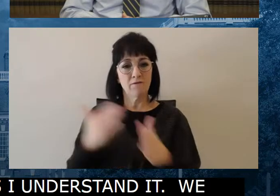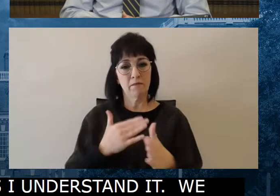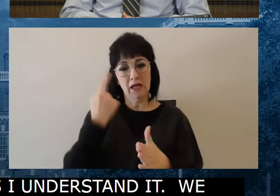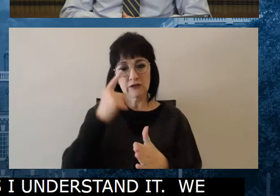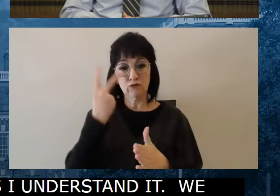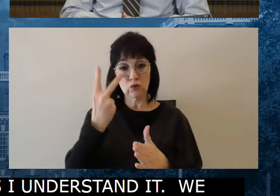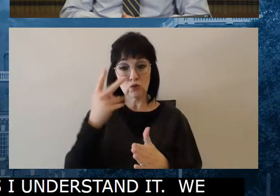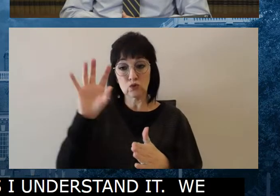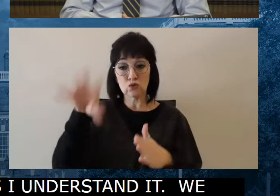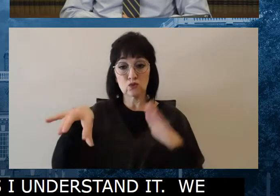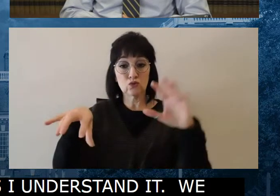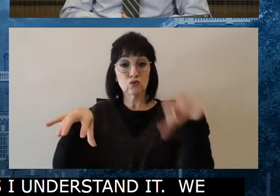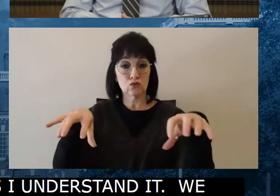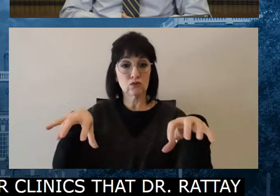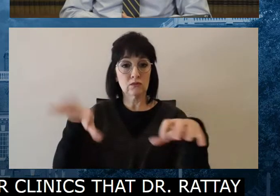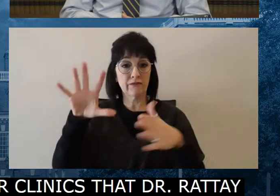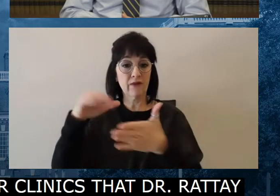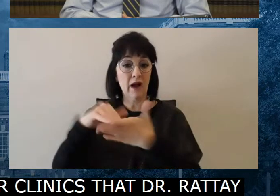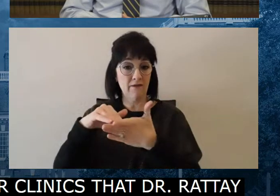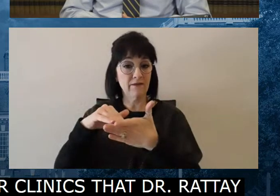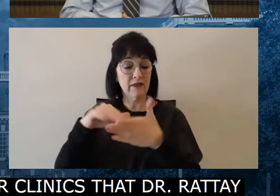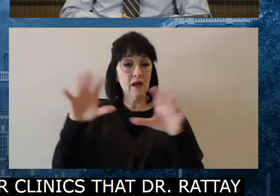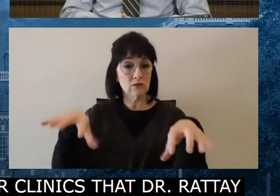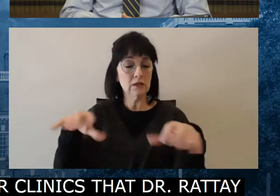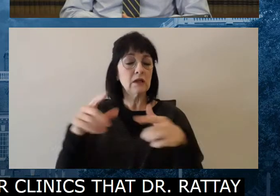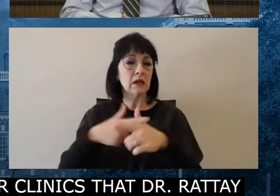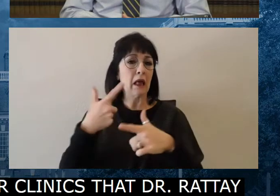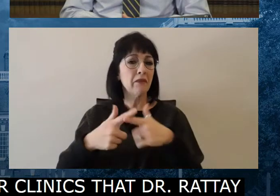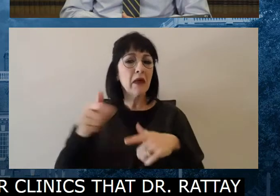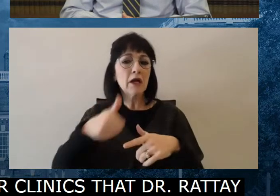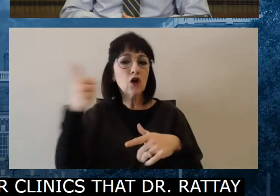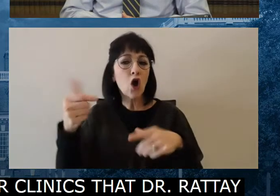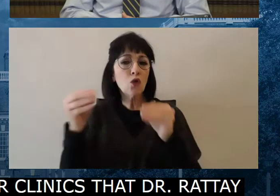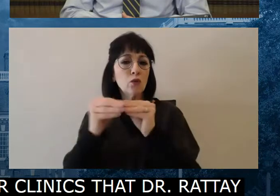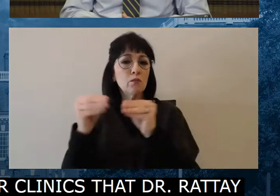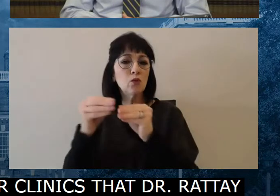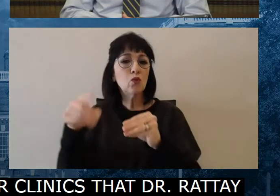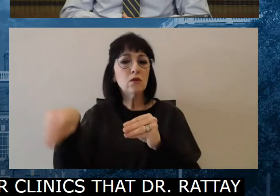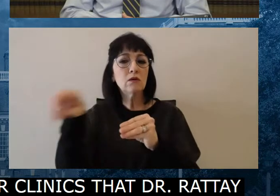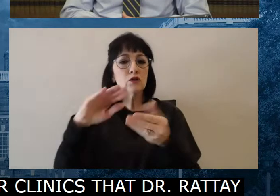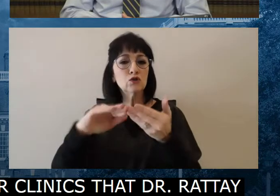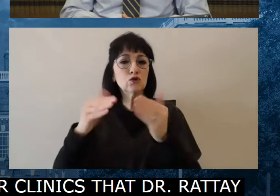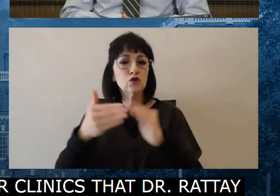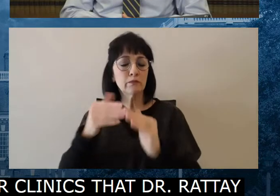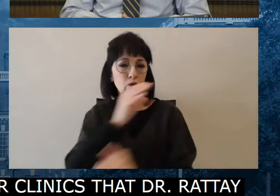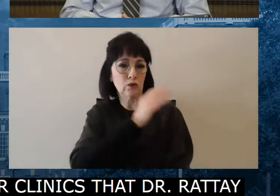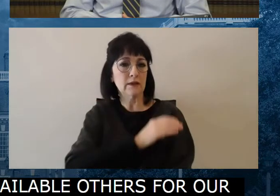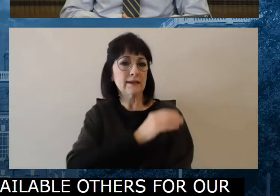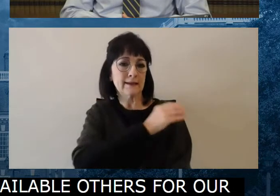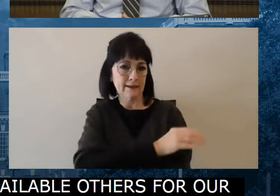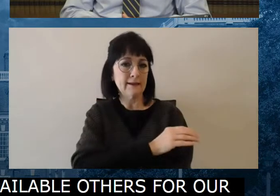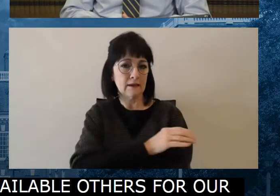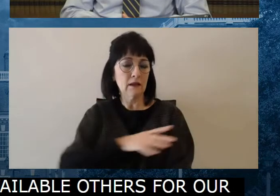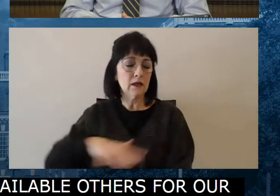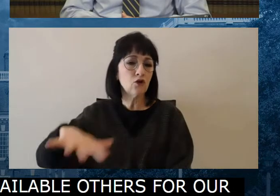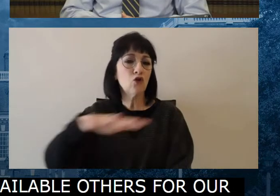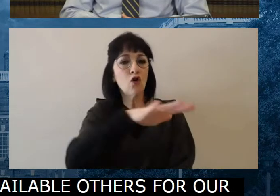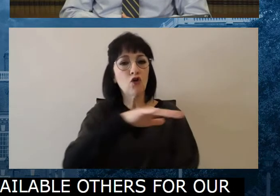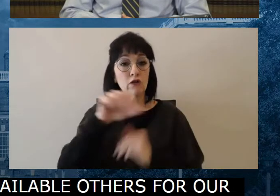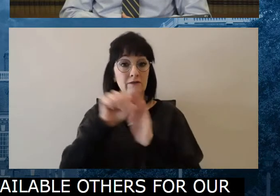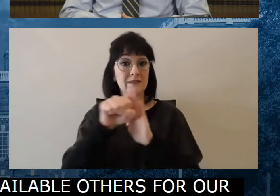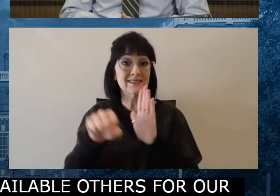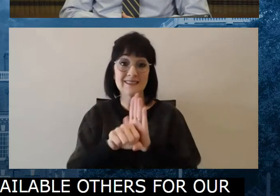and making available others for our community clinics and to populations across our state. So this is the good